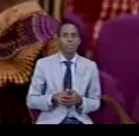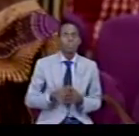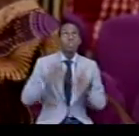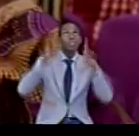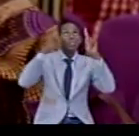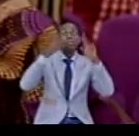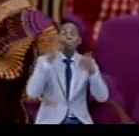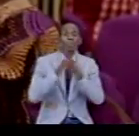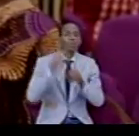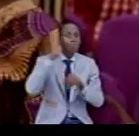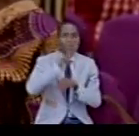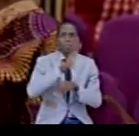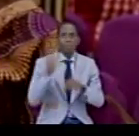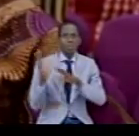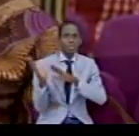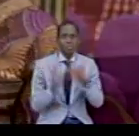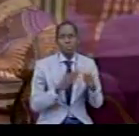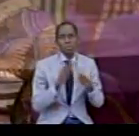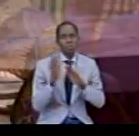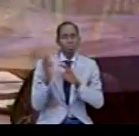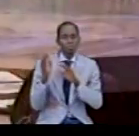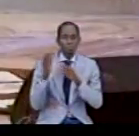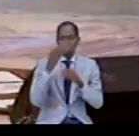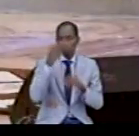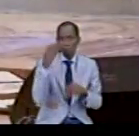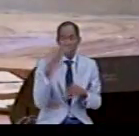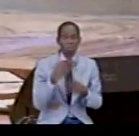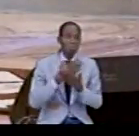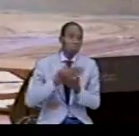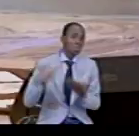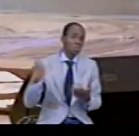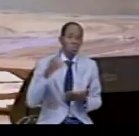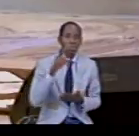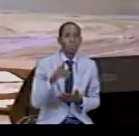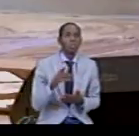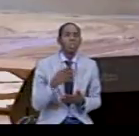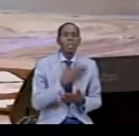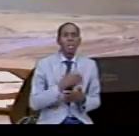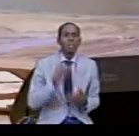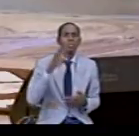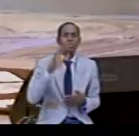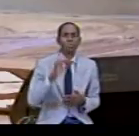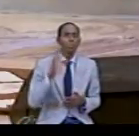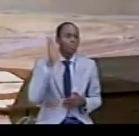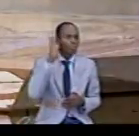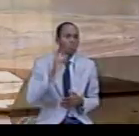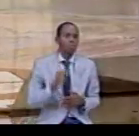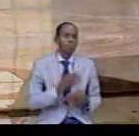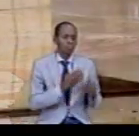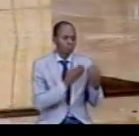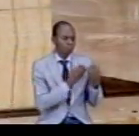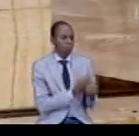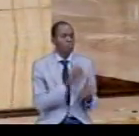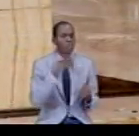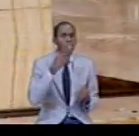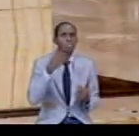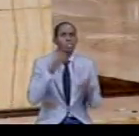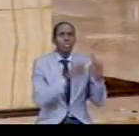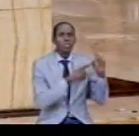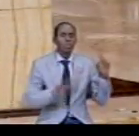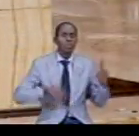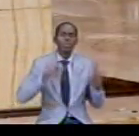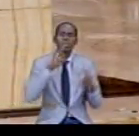never leave you I will never forsake you and so when we boldly say the Lord is my helper